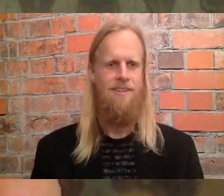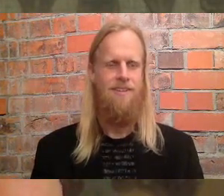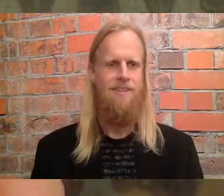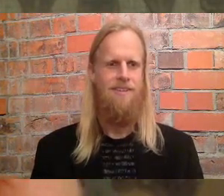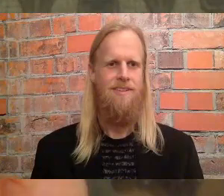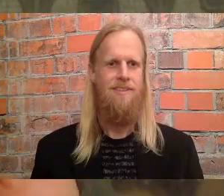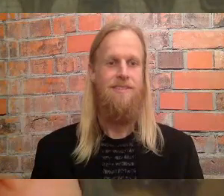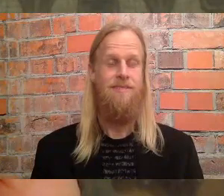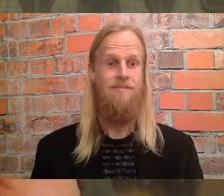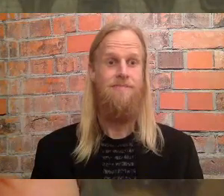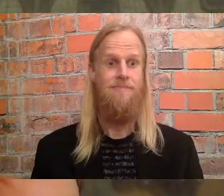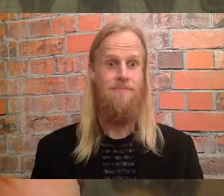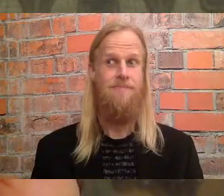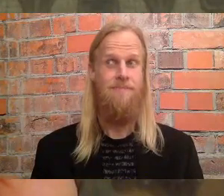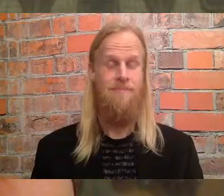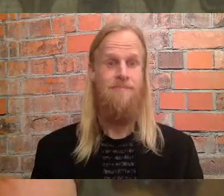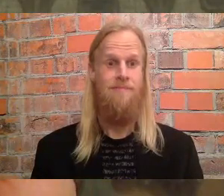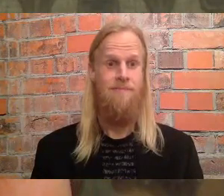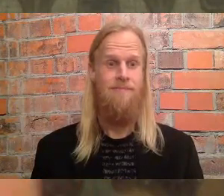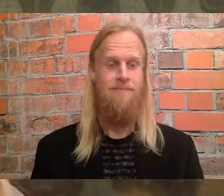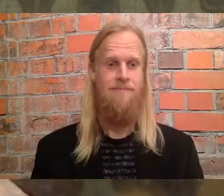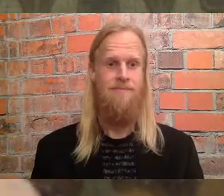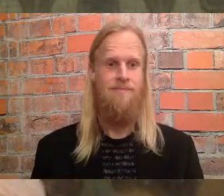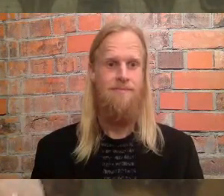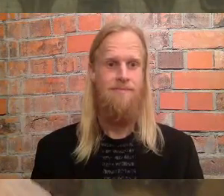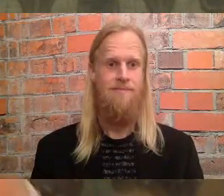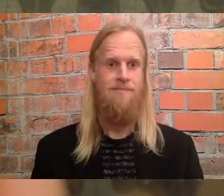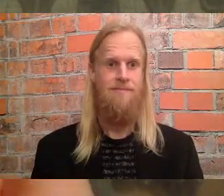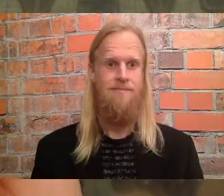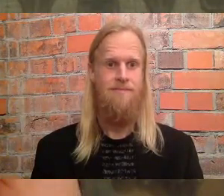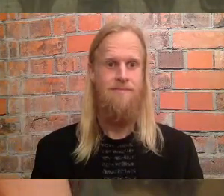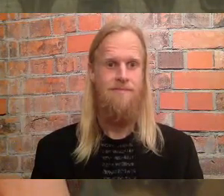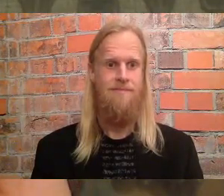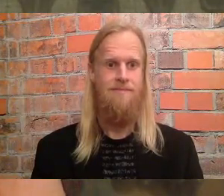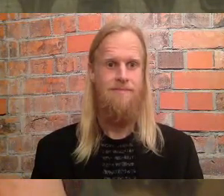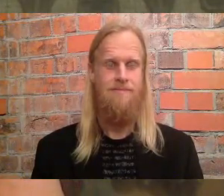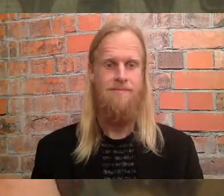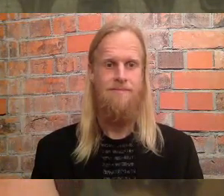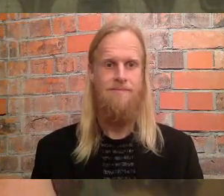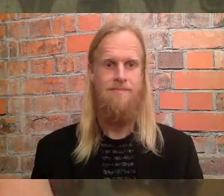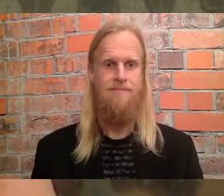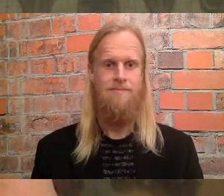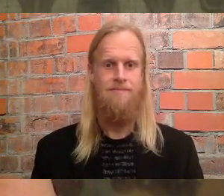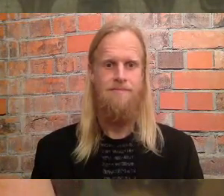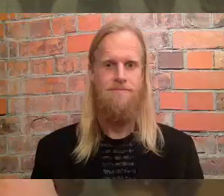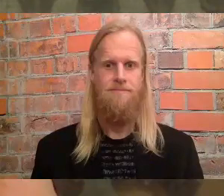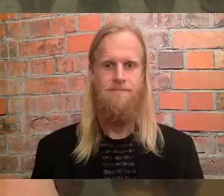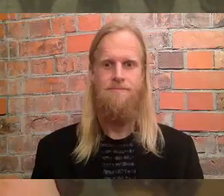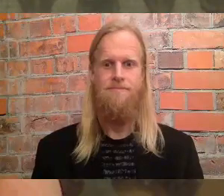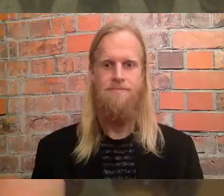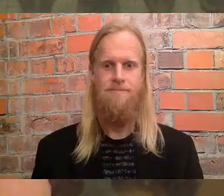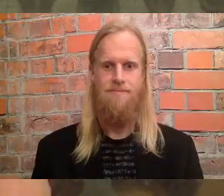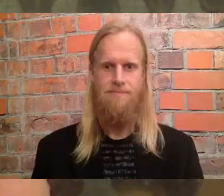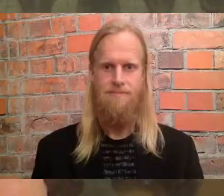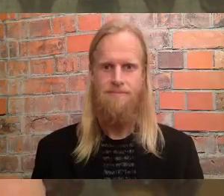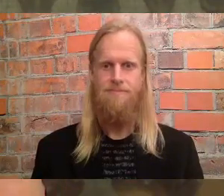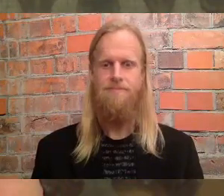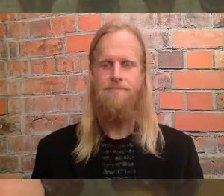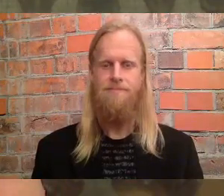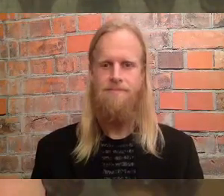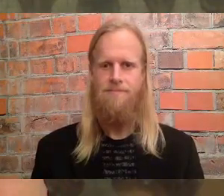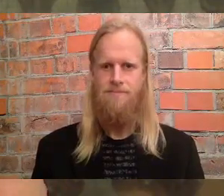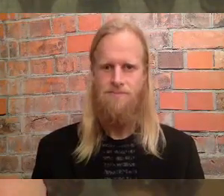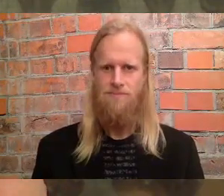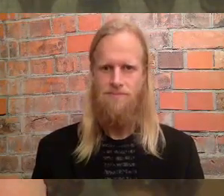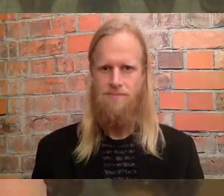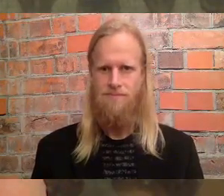all night or you're just getting up super early in the morning, like 3 or 4 a.m. Jack M says, greetings